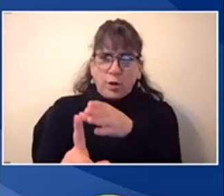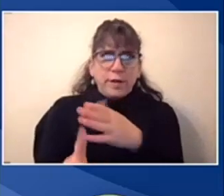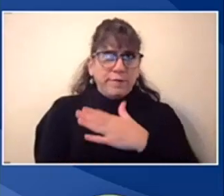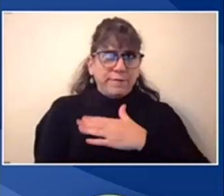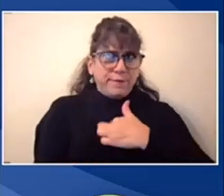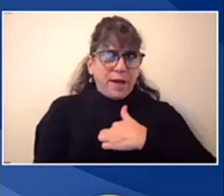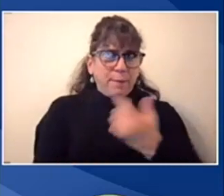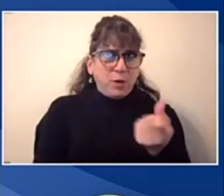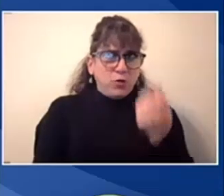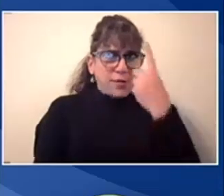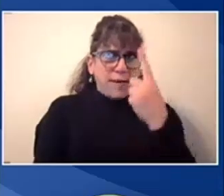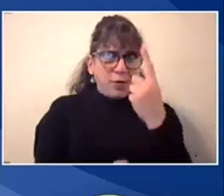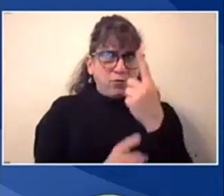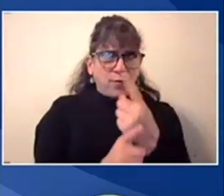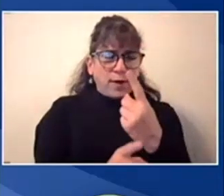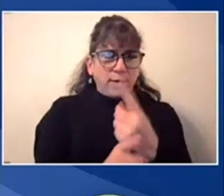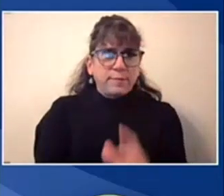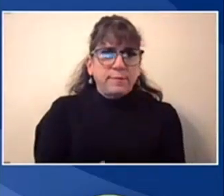correctly.